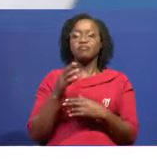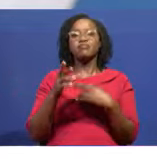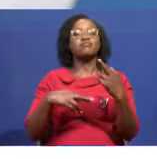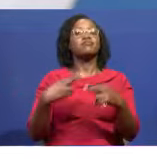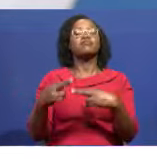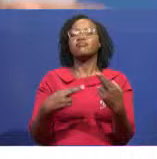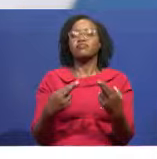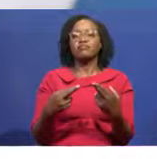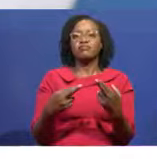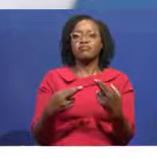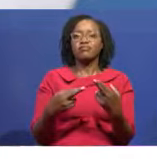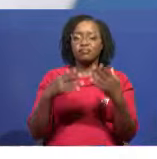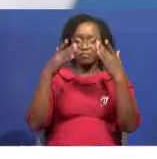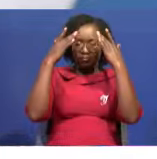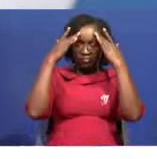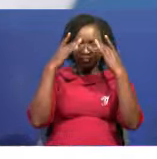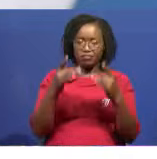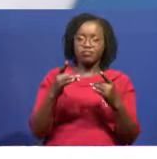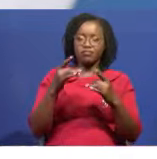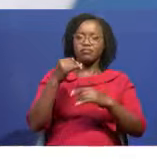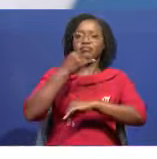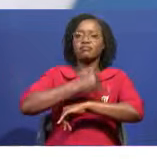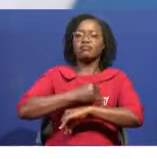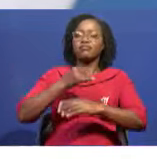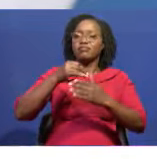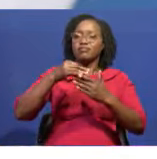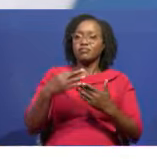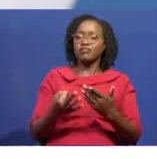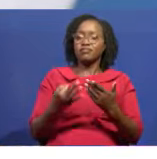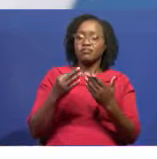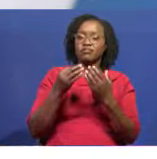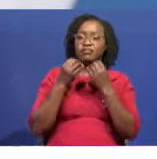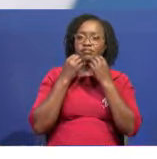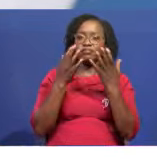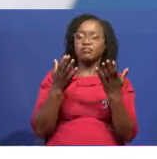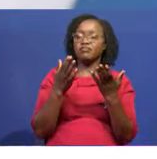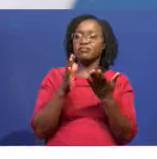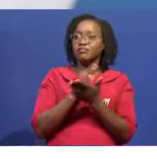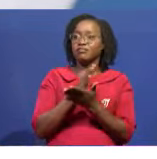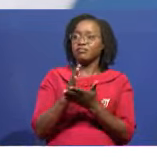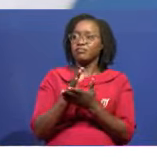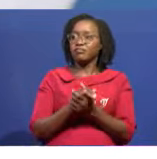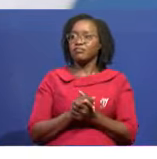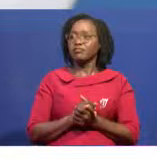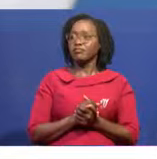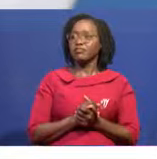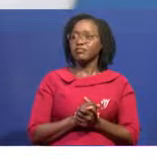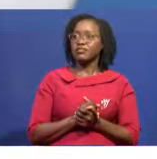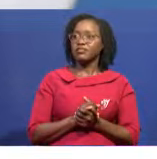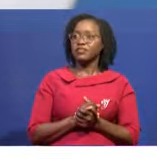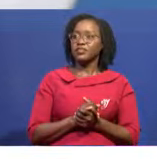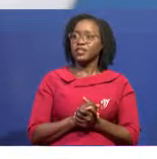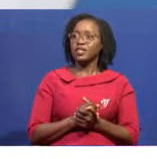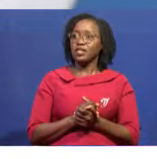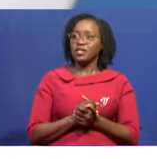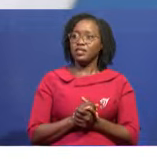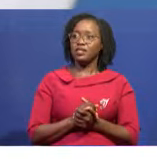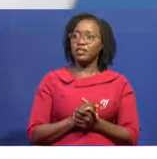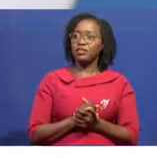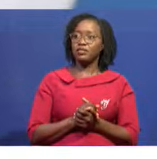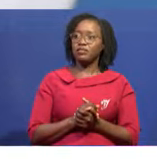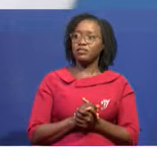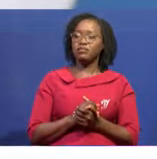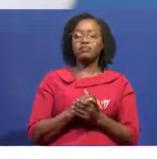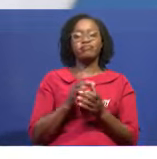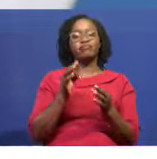review, reviewing the decision of that institution to fail to give you that decision. That information, sorry. So if they